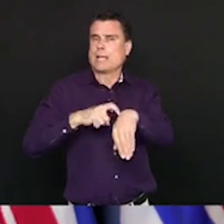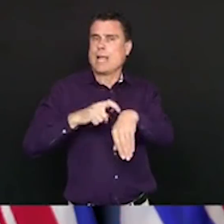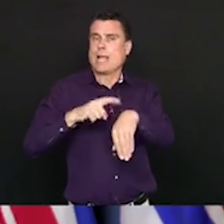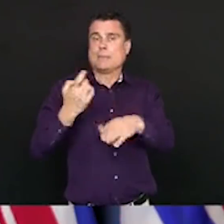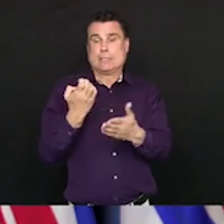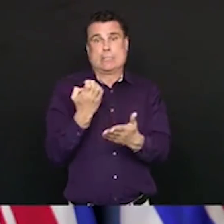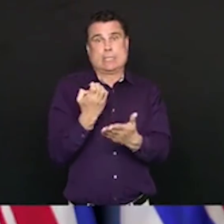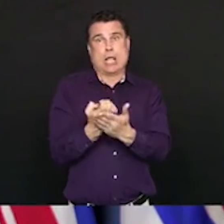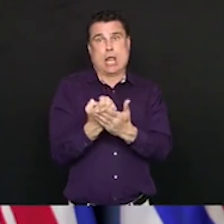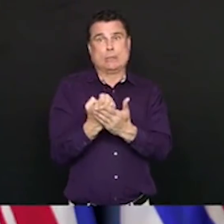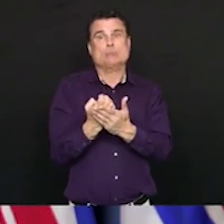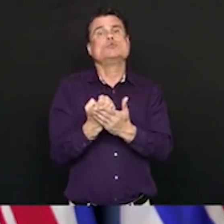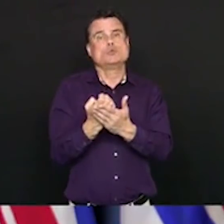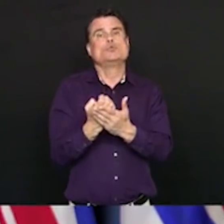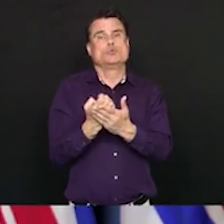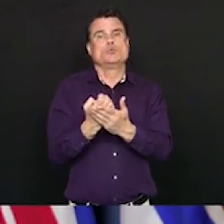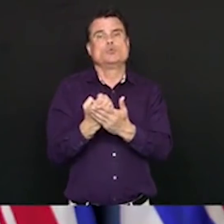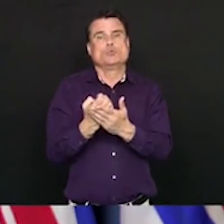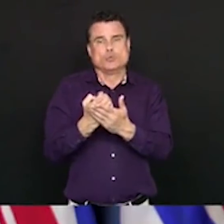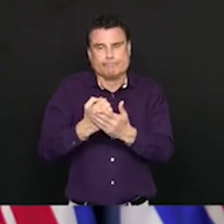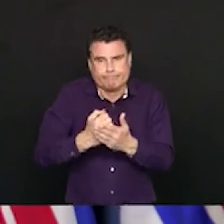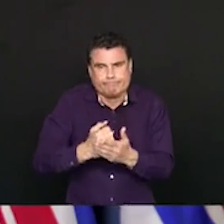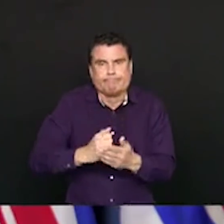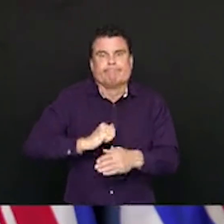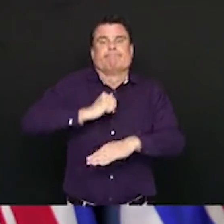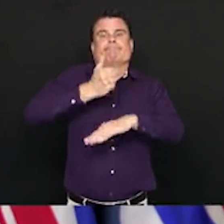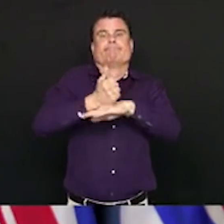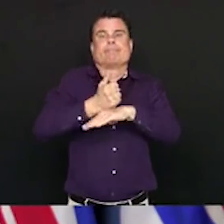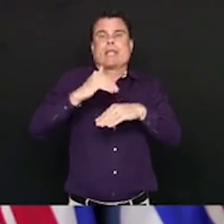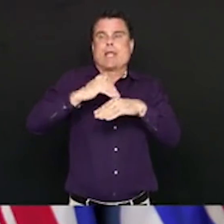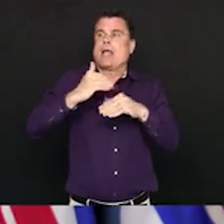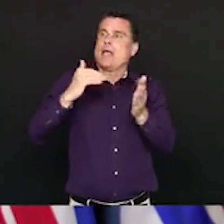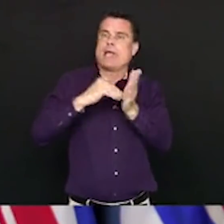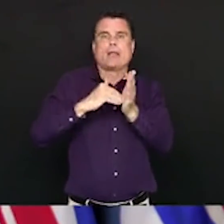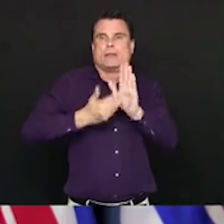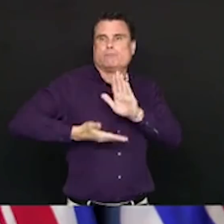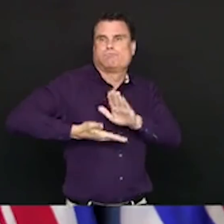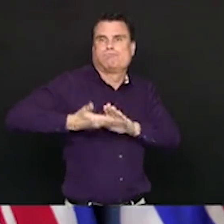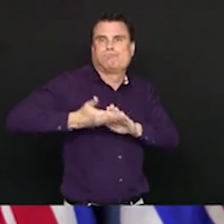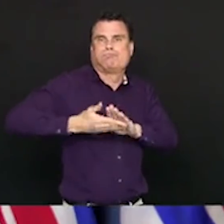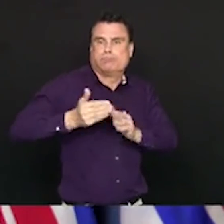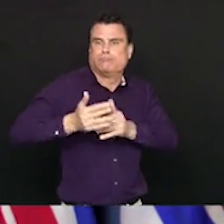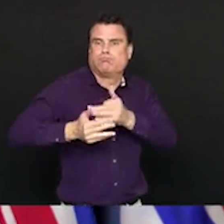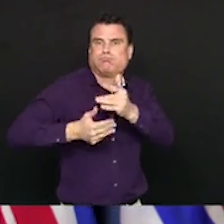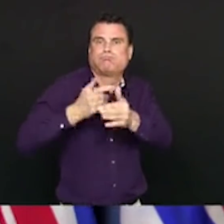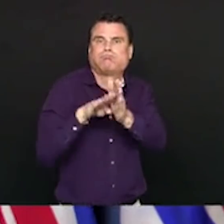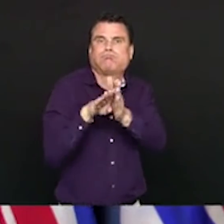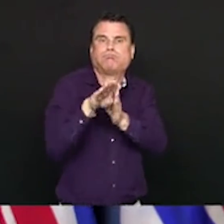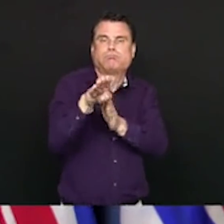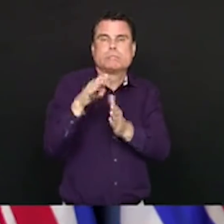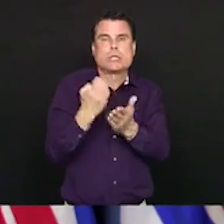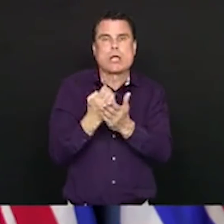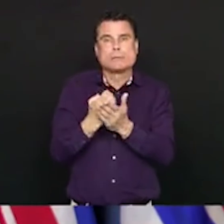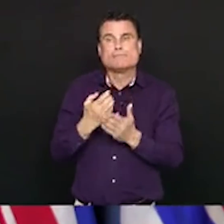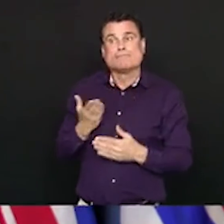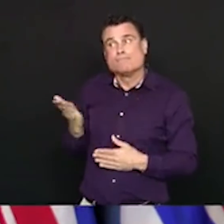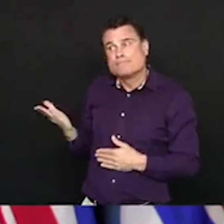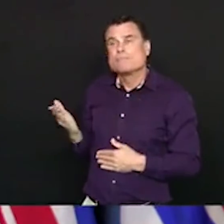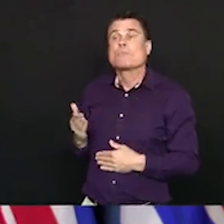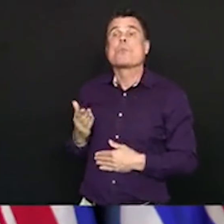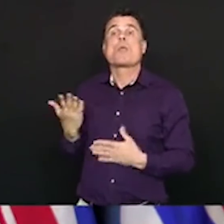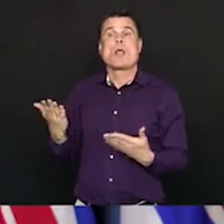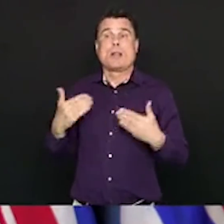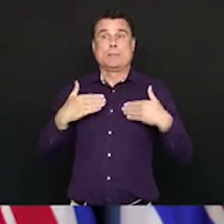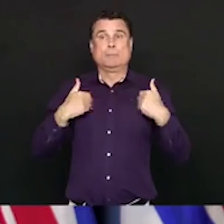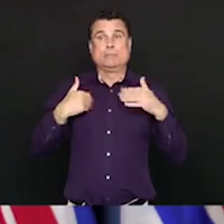We're looking at a variety of issues cross-government. Minister Fleming is working with stakeholders in the education system to